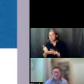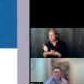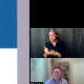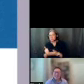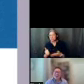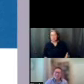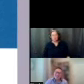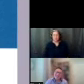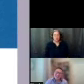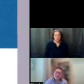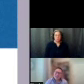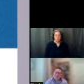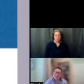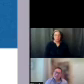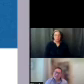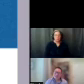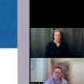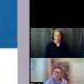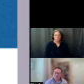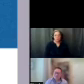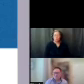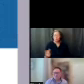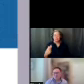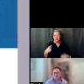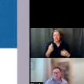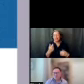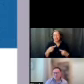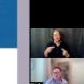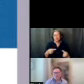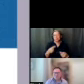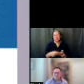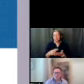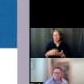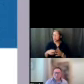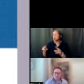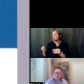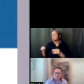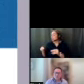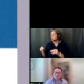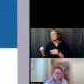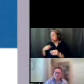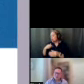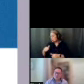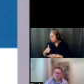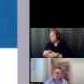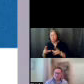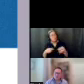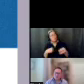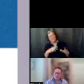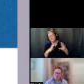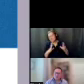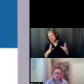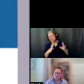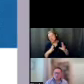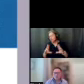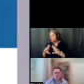right? No, no, no, you don't Yeah. have to do it. Let me do it for you. So I think it is important to respect what we want, but also